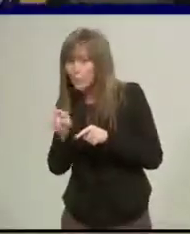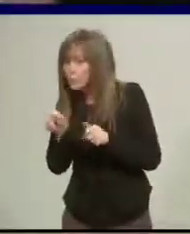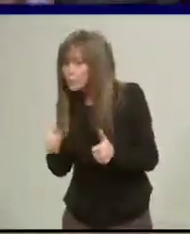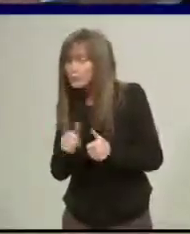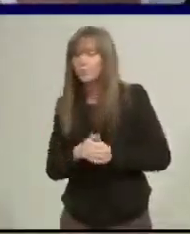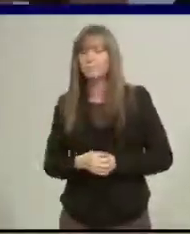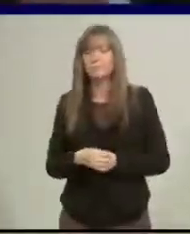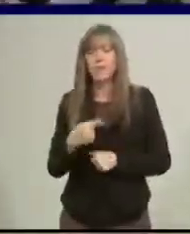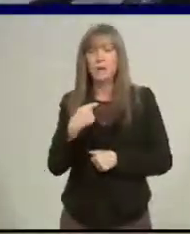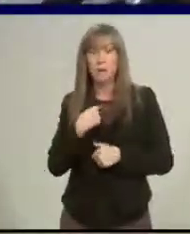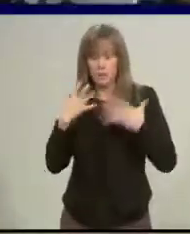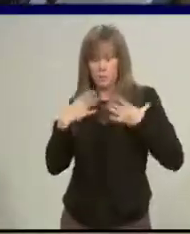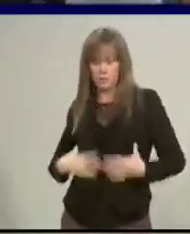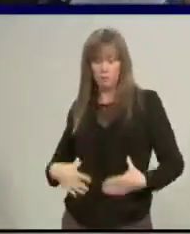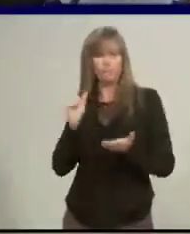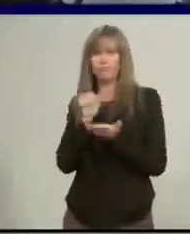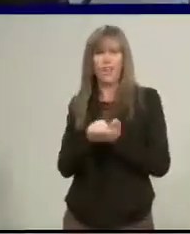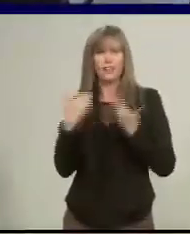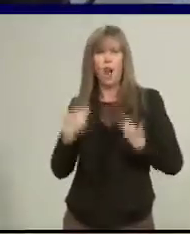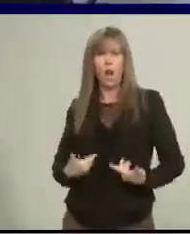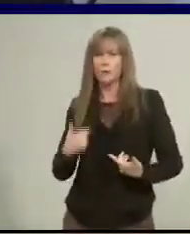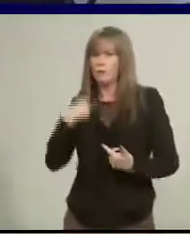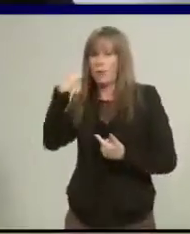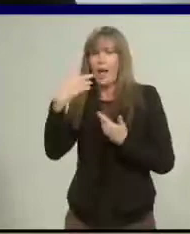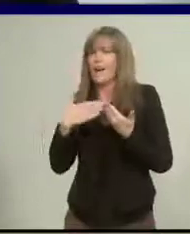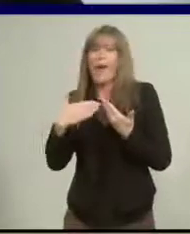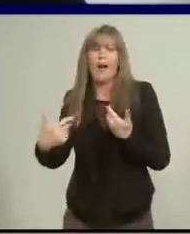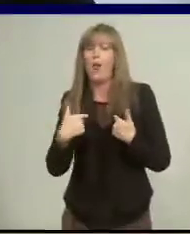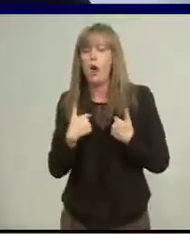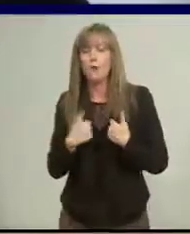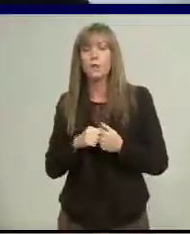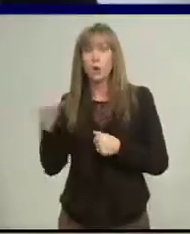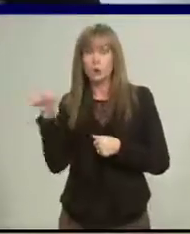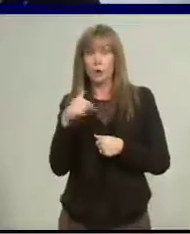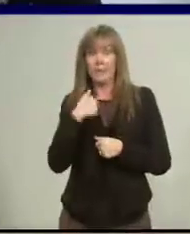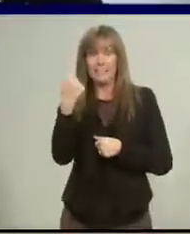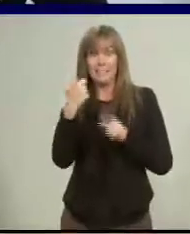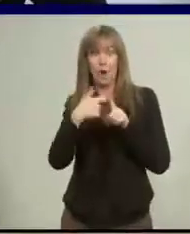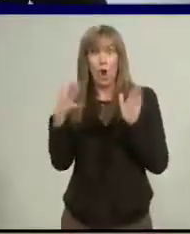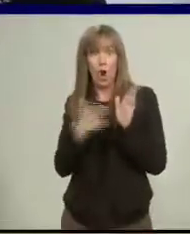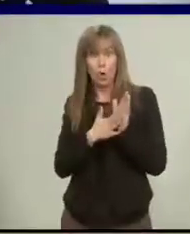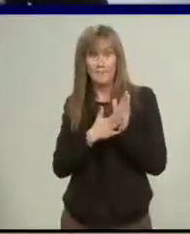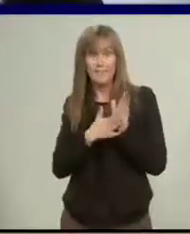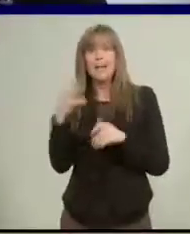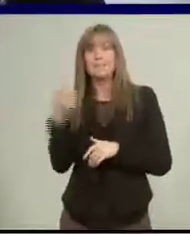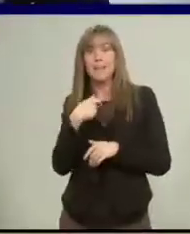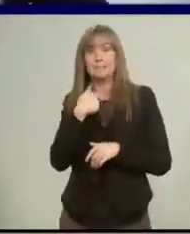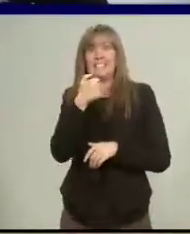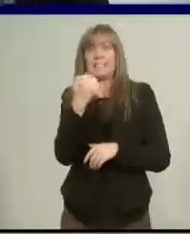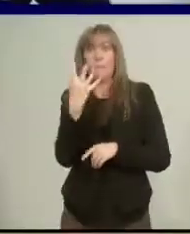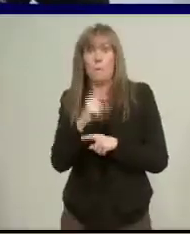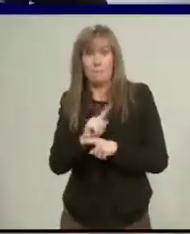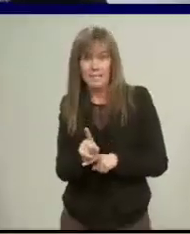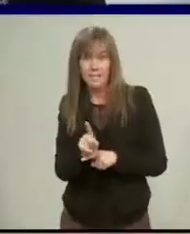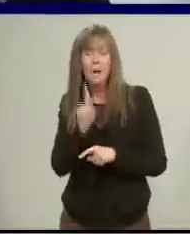I hadn't shown up in Lycra, so wasn't expecting to last long. Okay, so I'm supposed to be going 16k and it's going to take me 64 minutes,